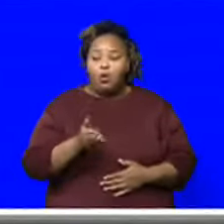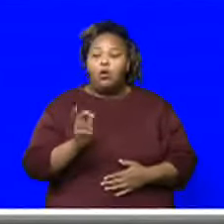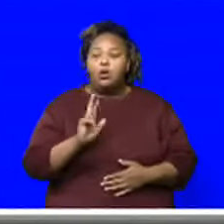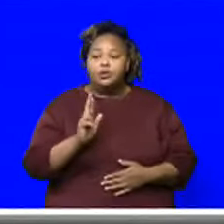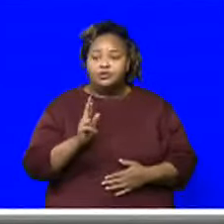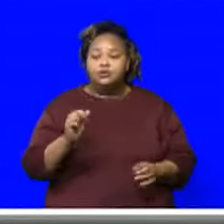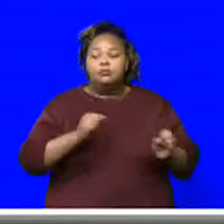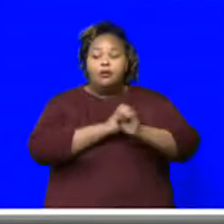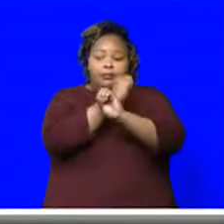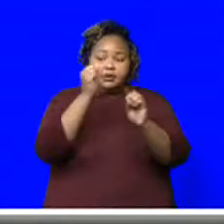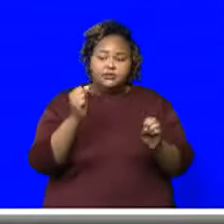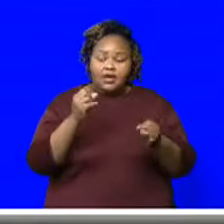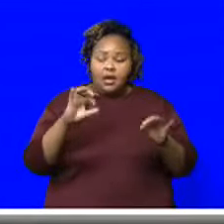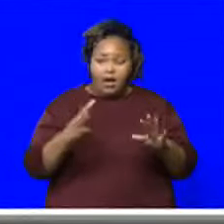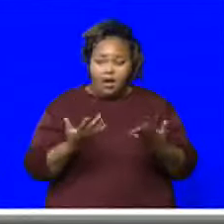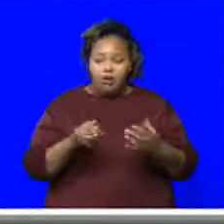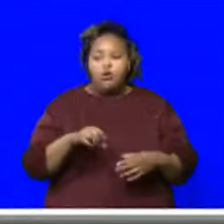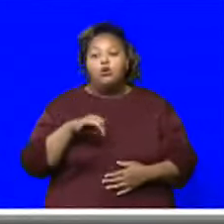of